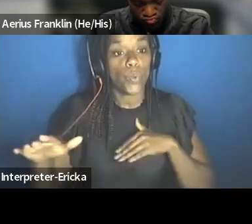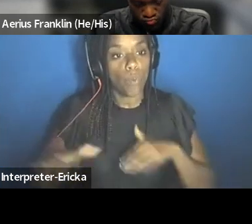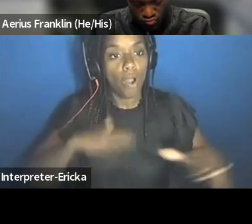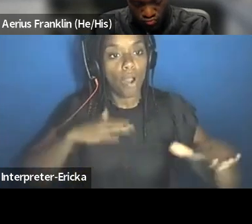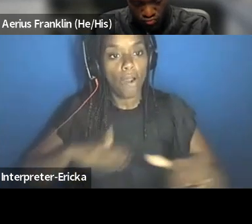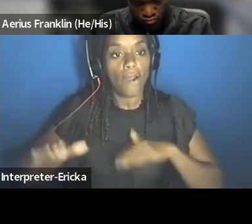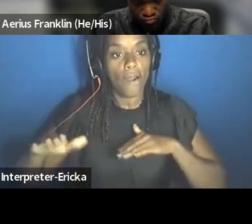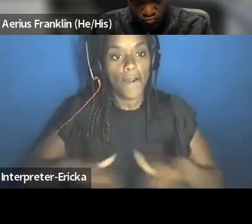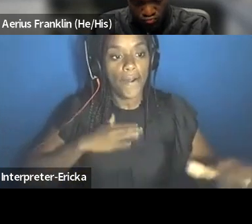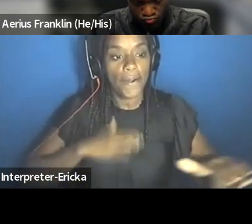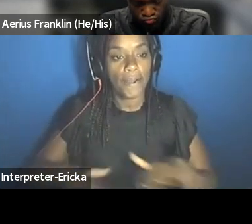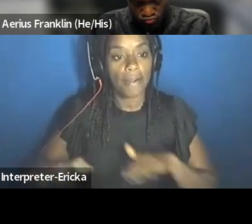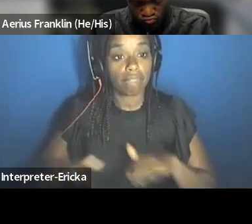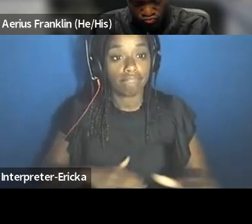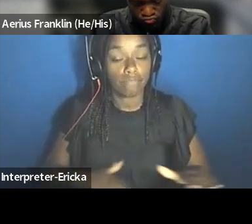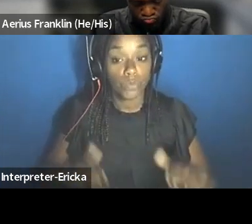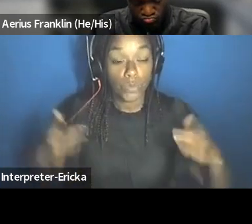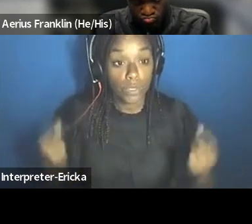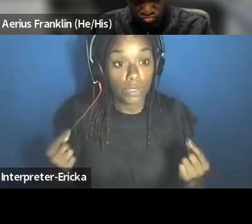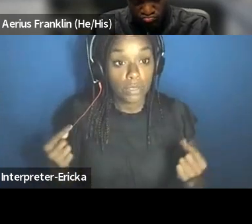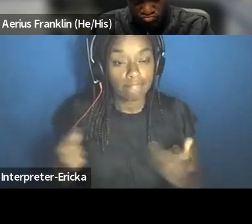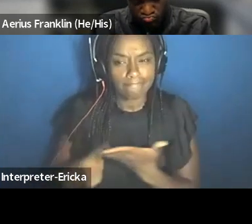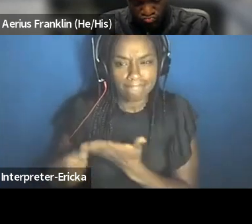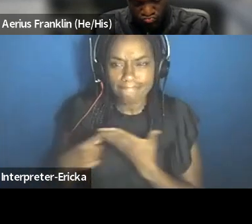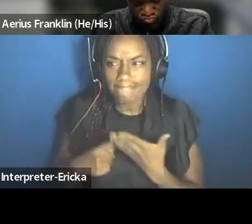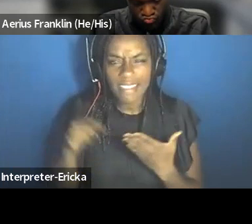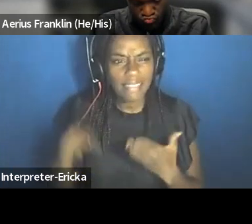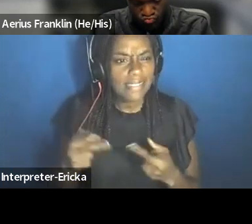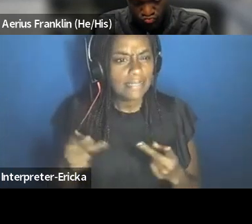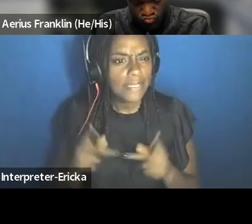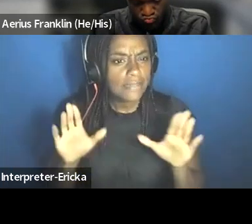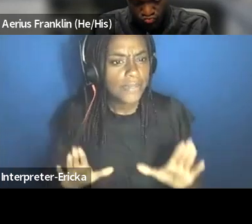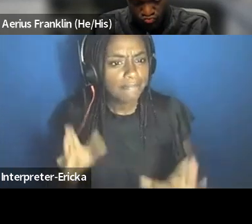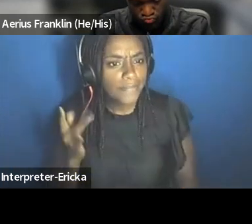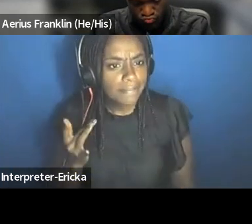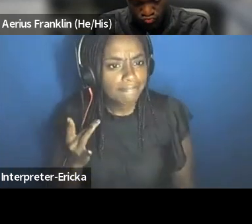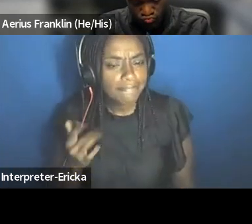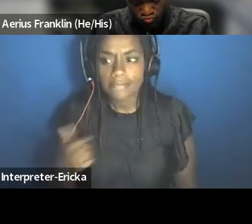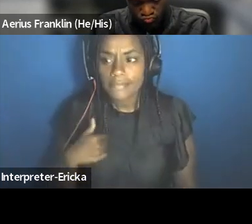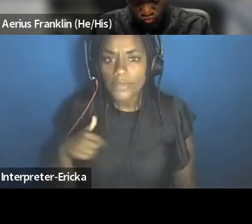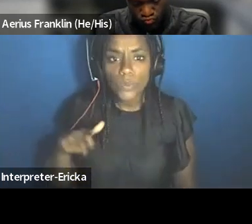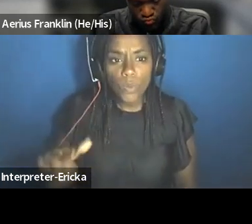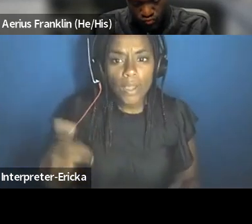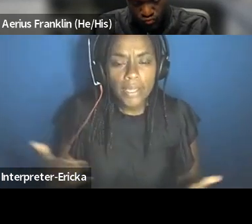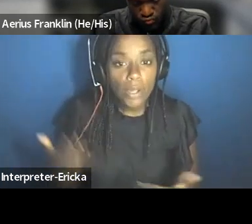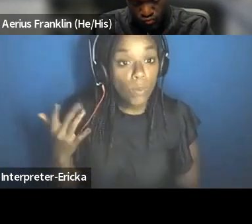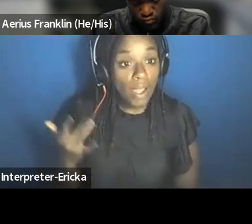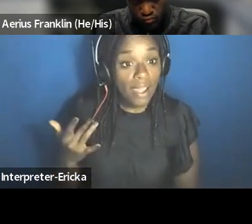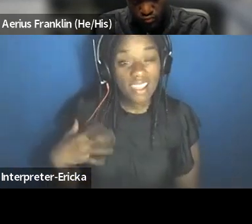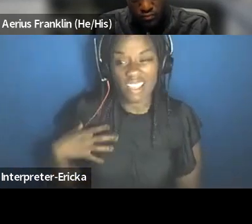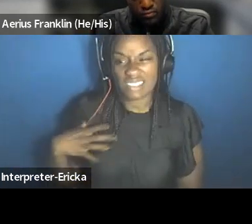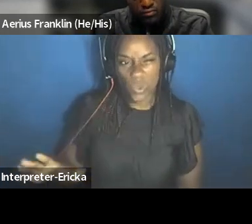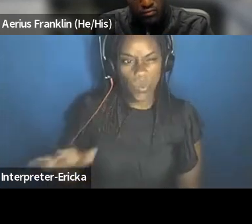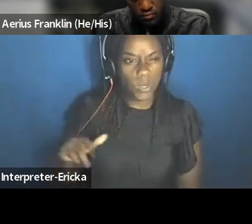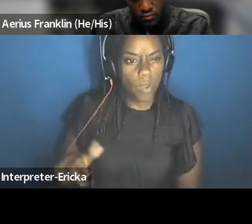walk, you start talking about what makes this place great? What makes me want to walk here? What makes me not want to walk here? What